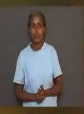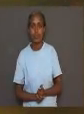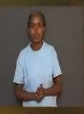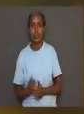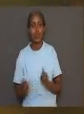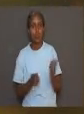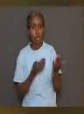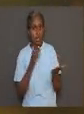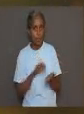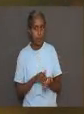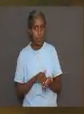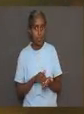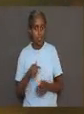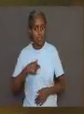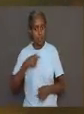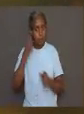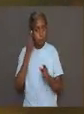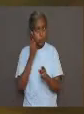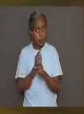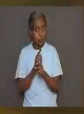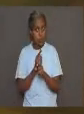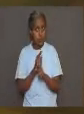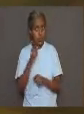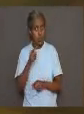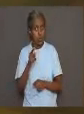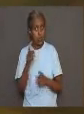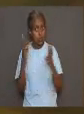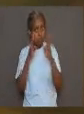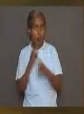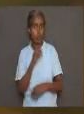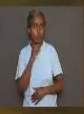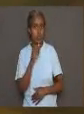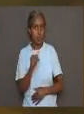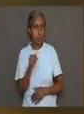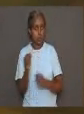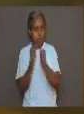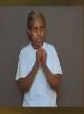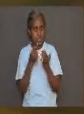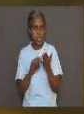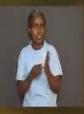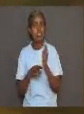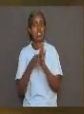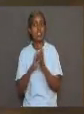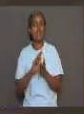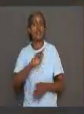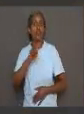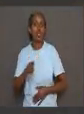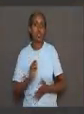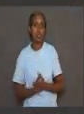Welcome back. I am sure that you had no trouble with this review question.